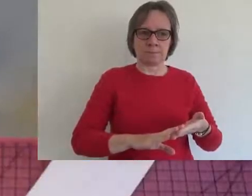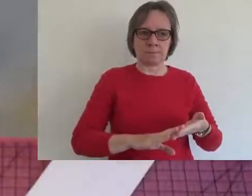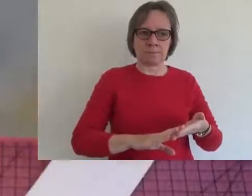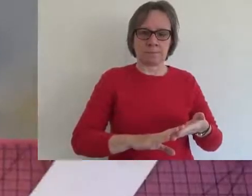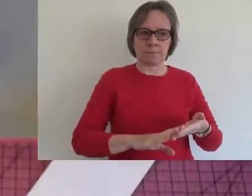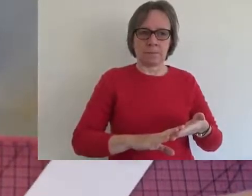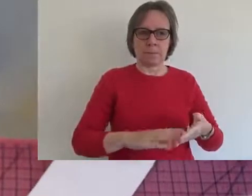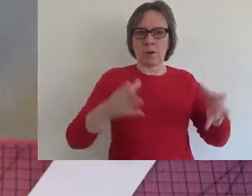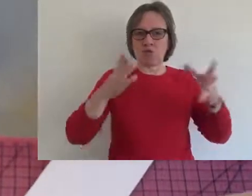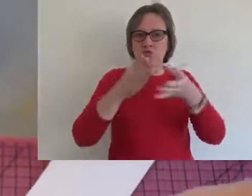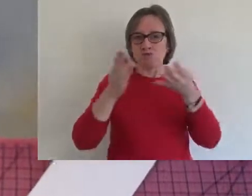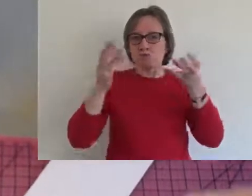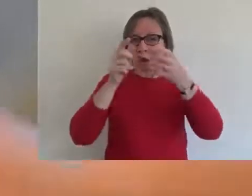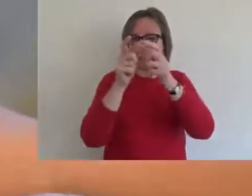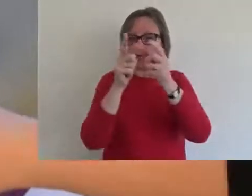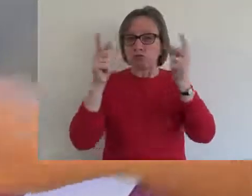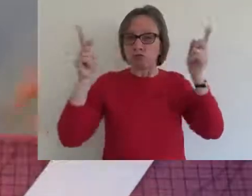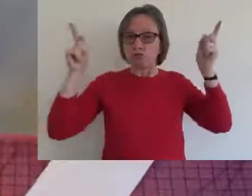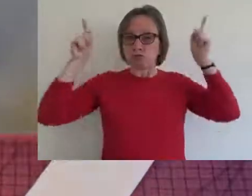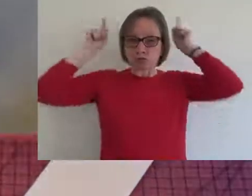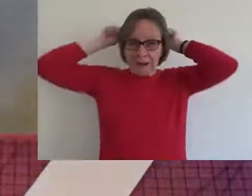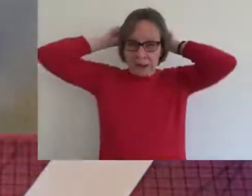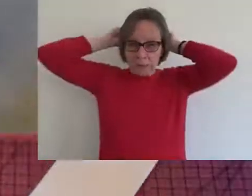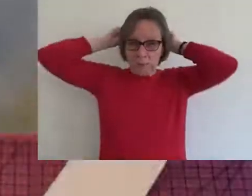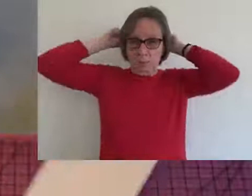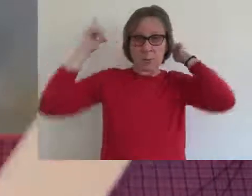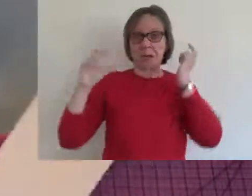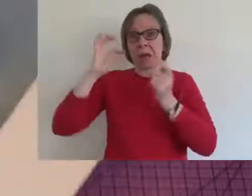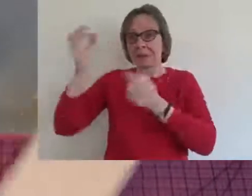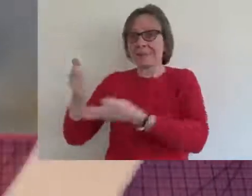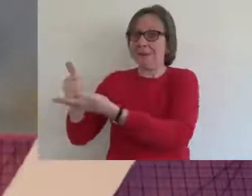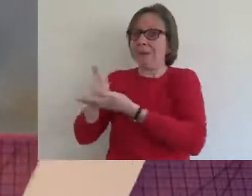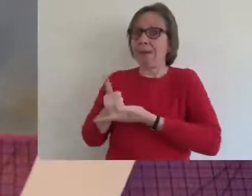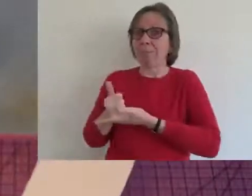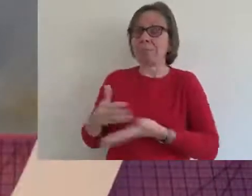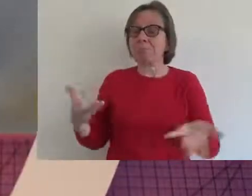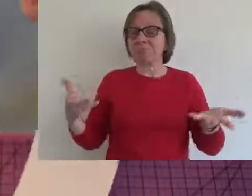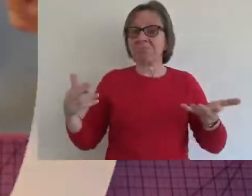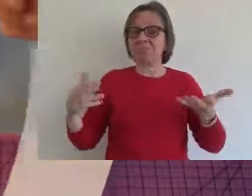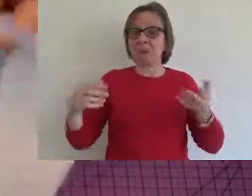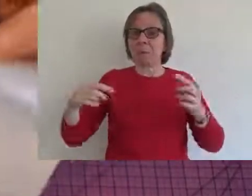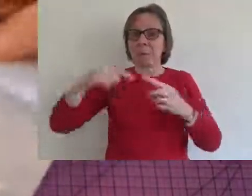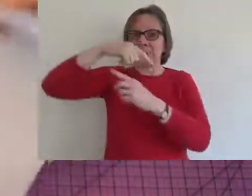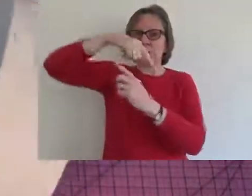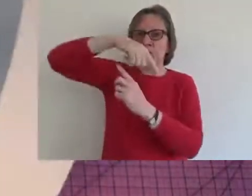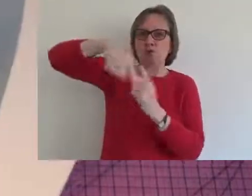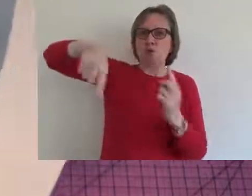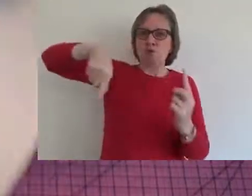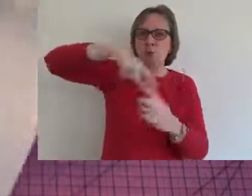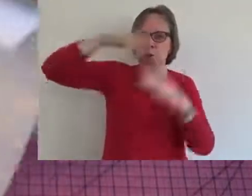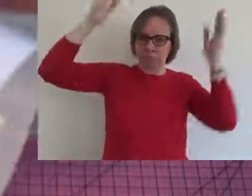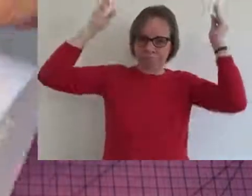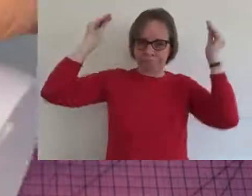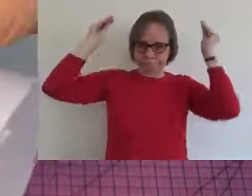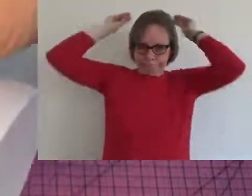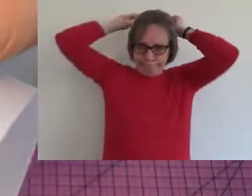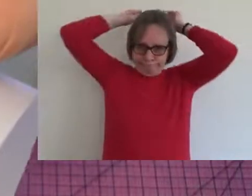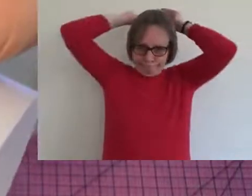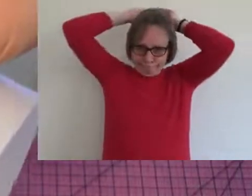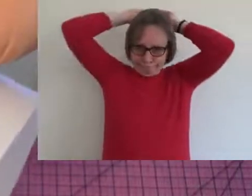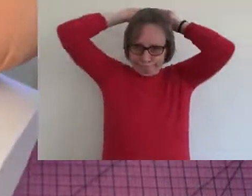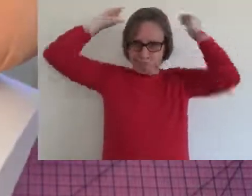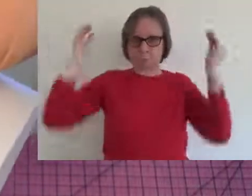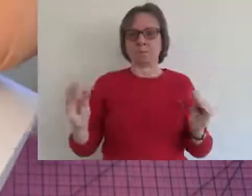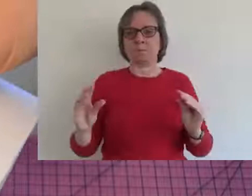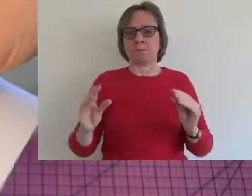And then with this one, I've reached round my head, but you can get someone to help you do it, and made it